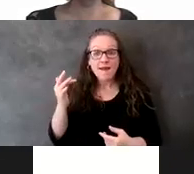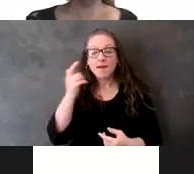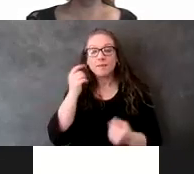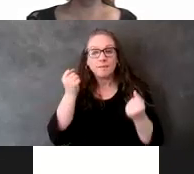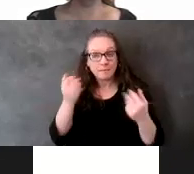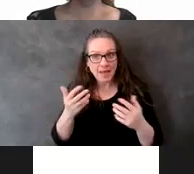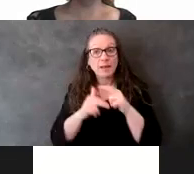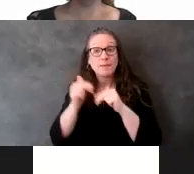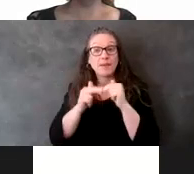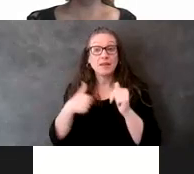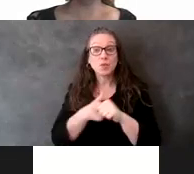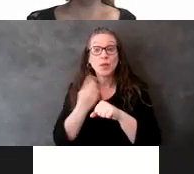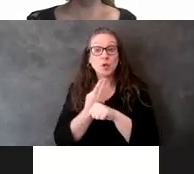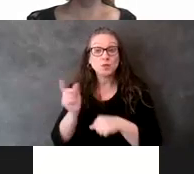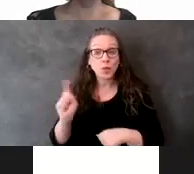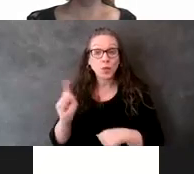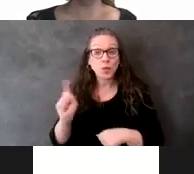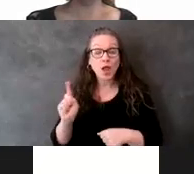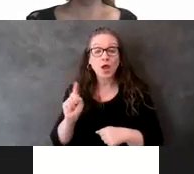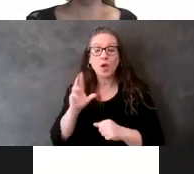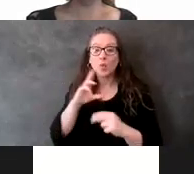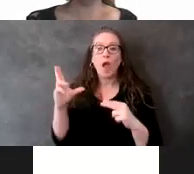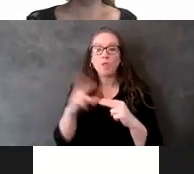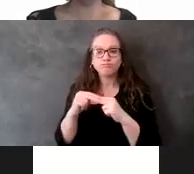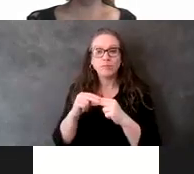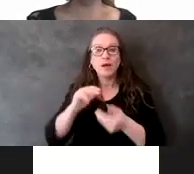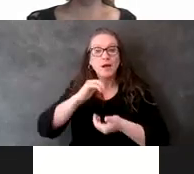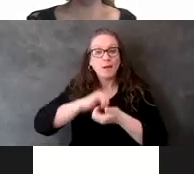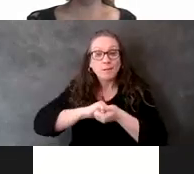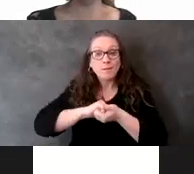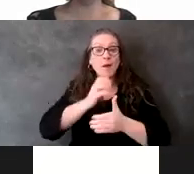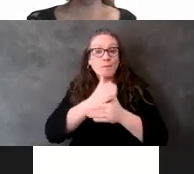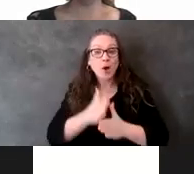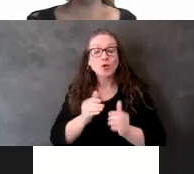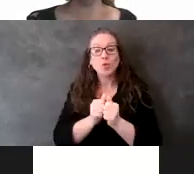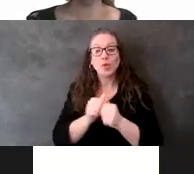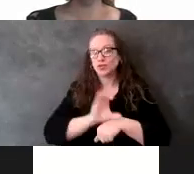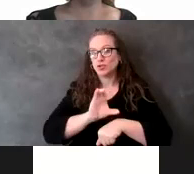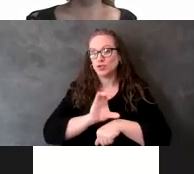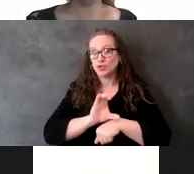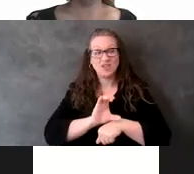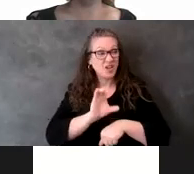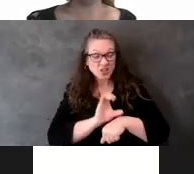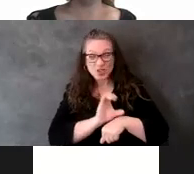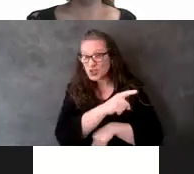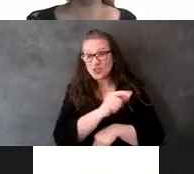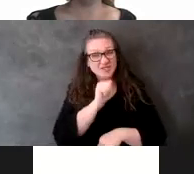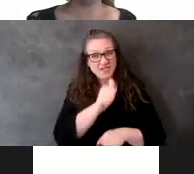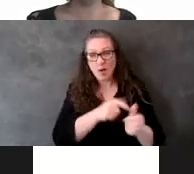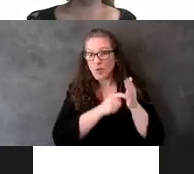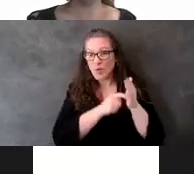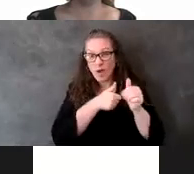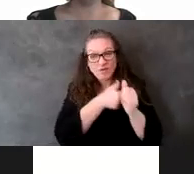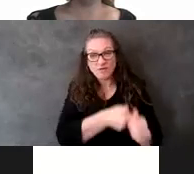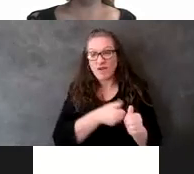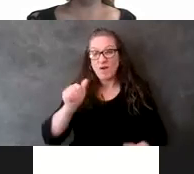used were churches. And churches are not beholden to the ADA the way other publicly used facilities